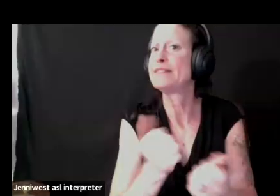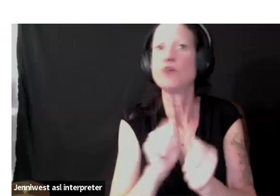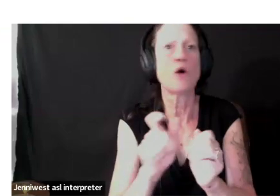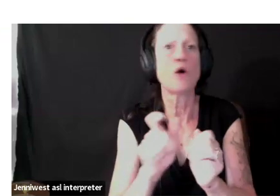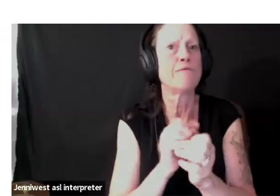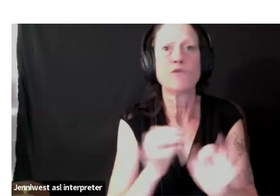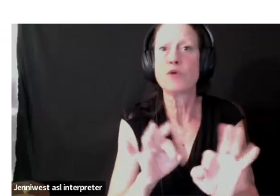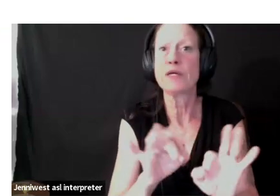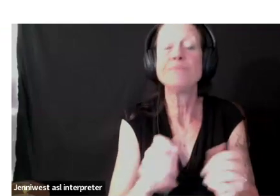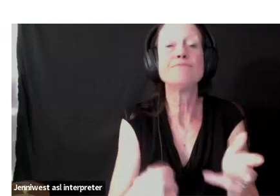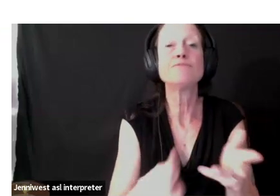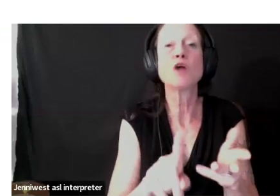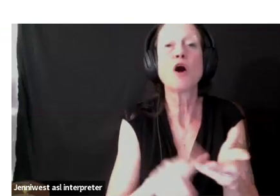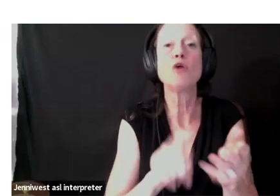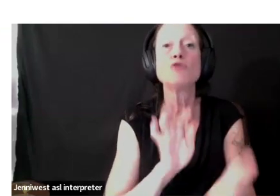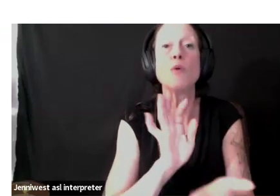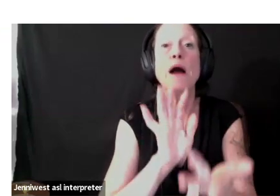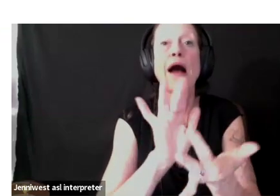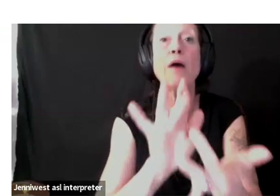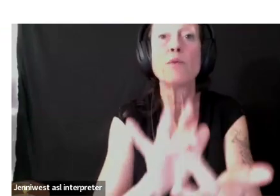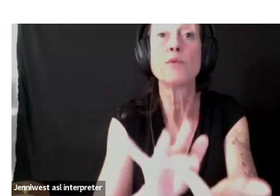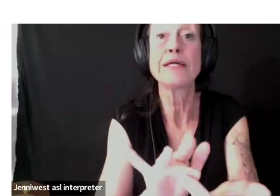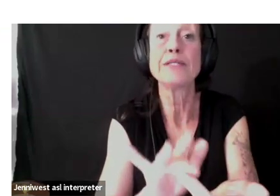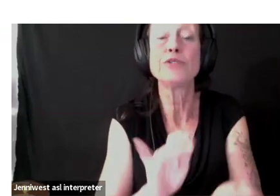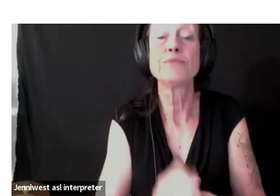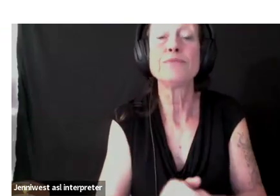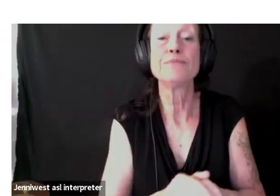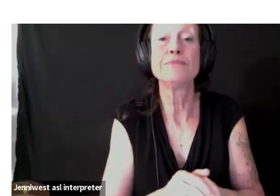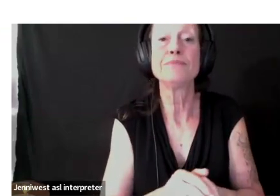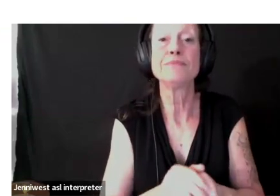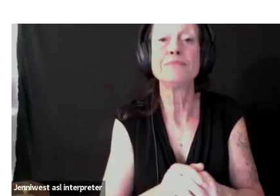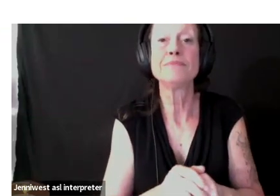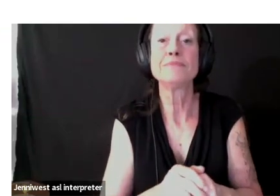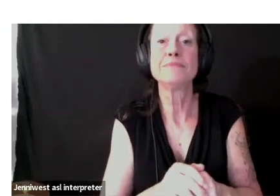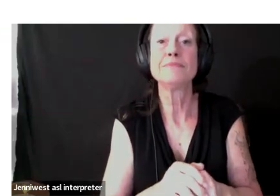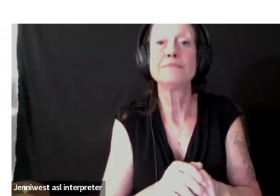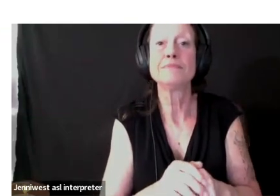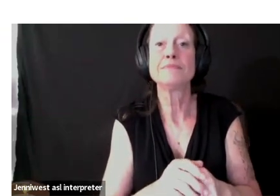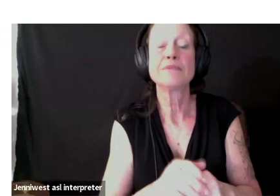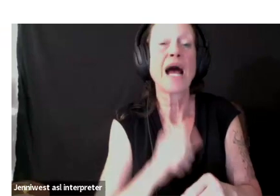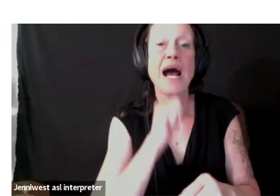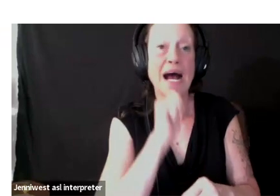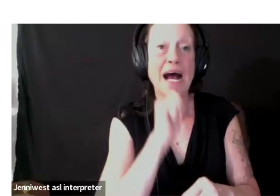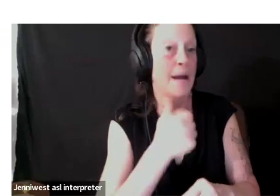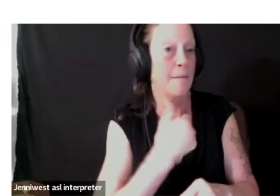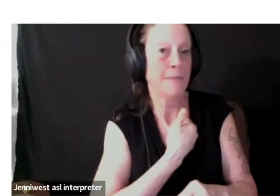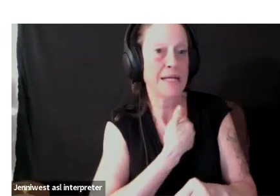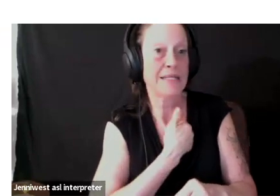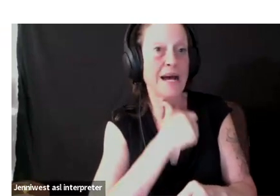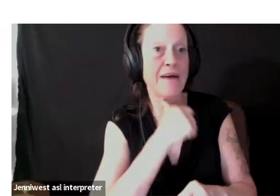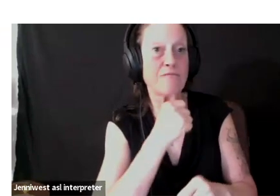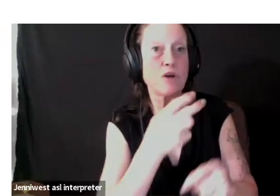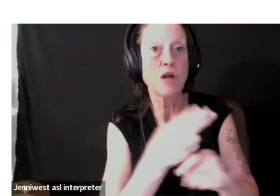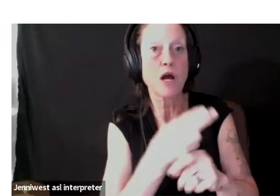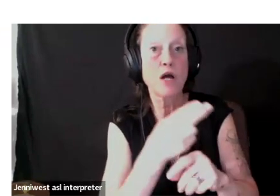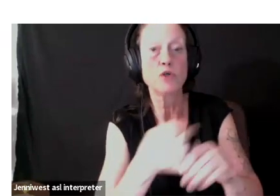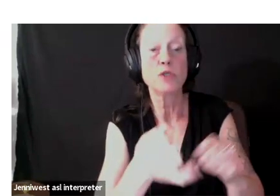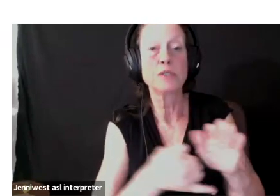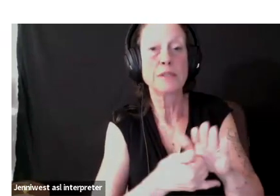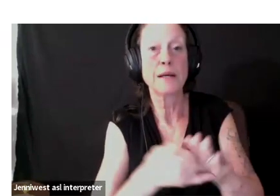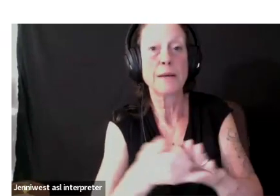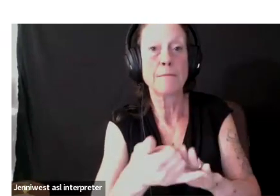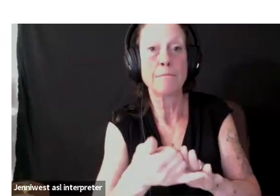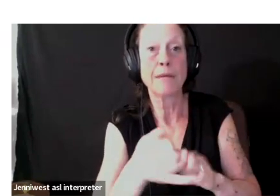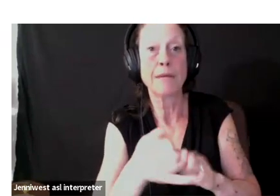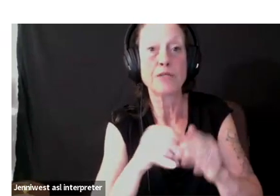also do outreach. So I don't do Metro Access cards. Theirs is a little bit different, but I do the reduced